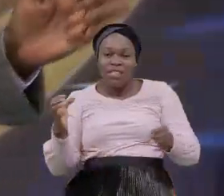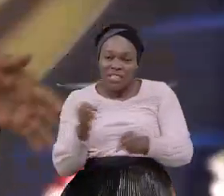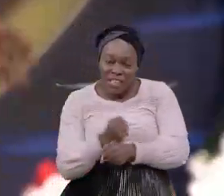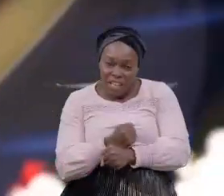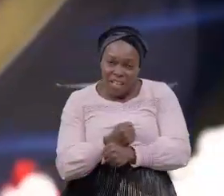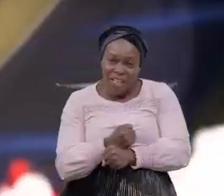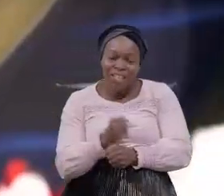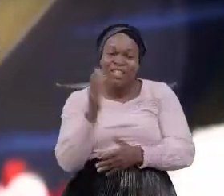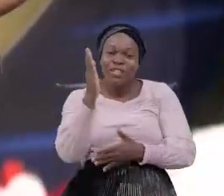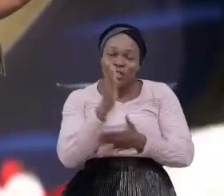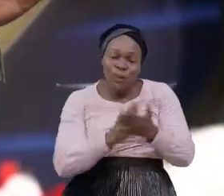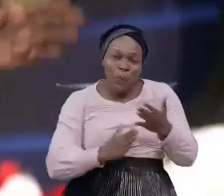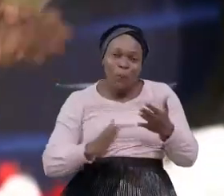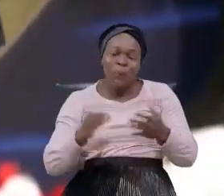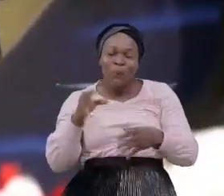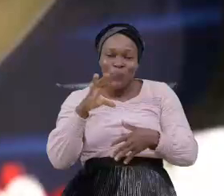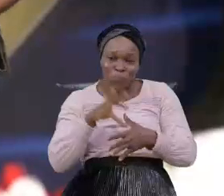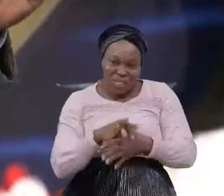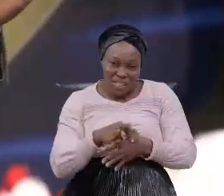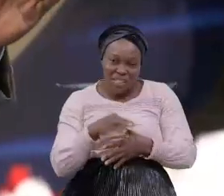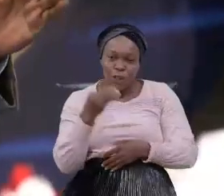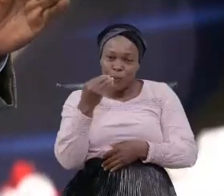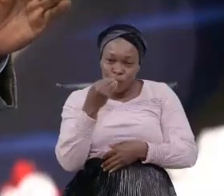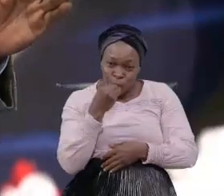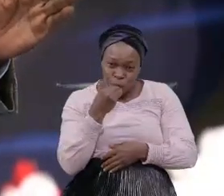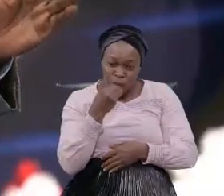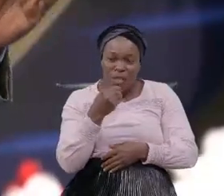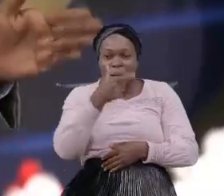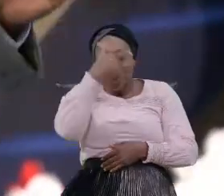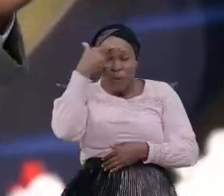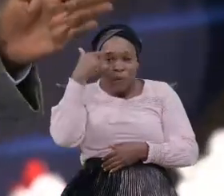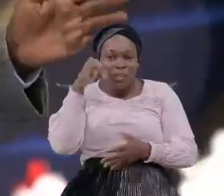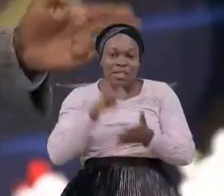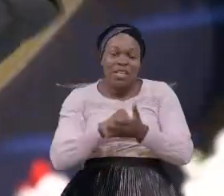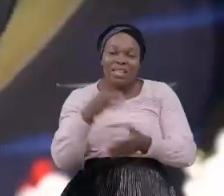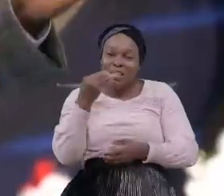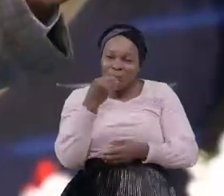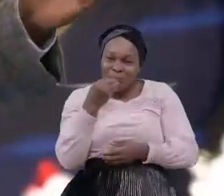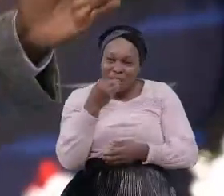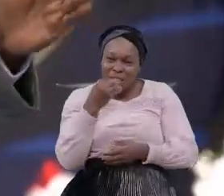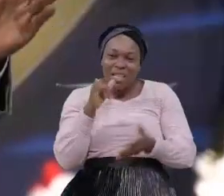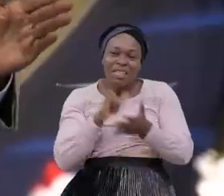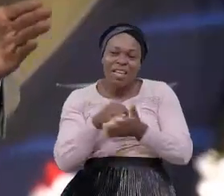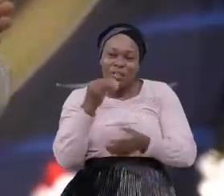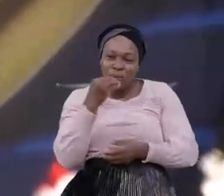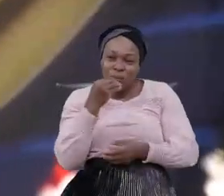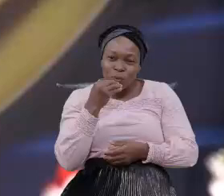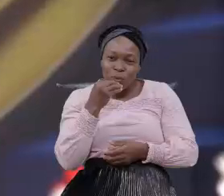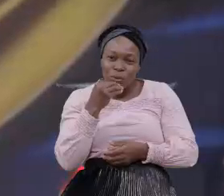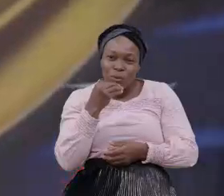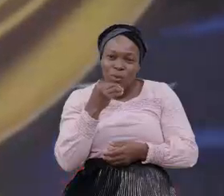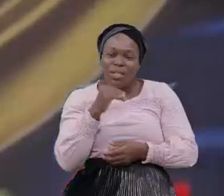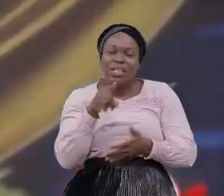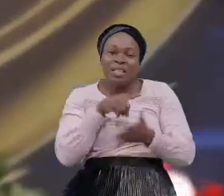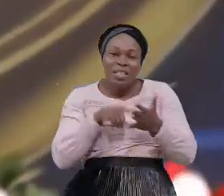some meat, because that meat, that food, this is